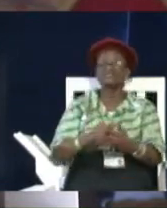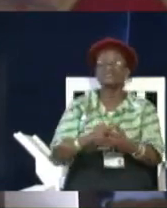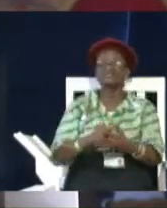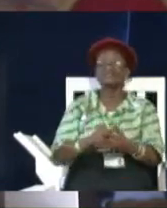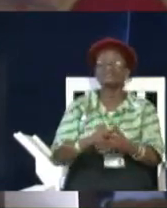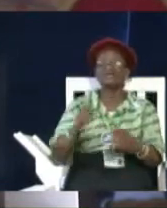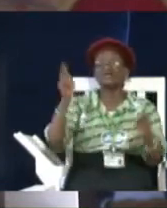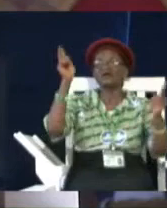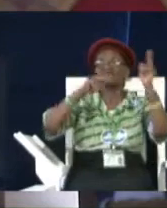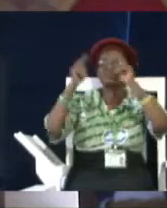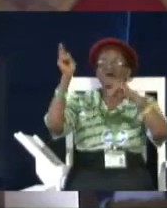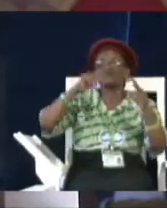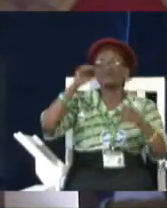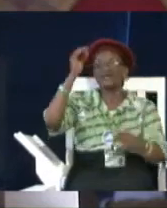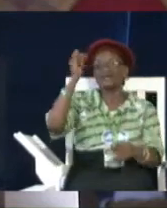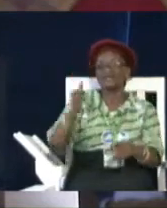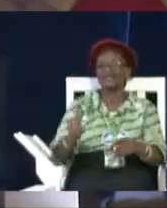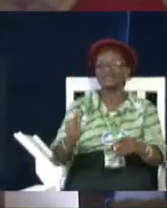Violently.